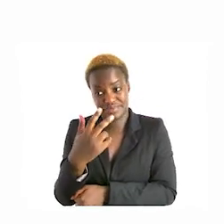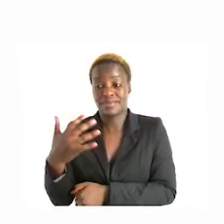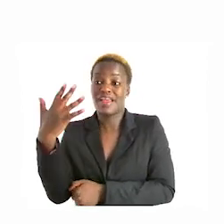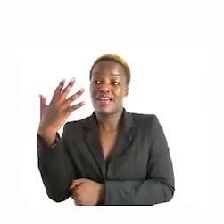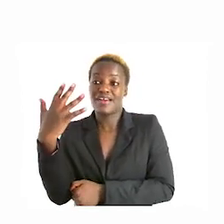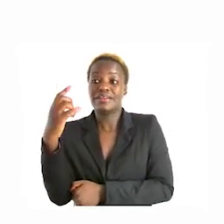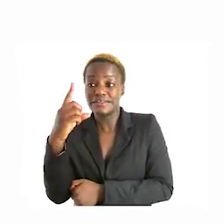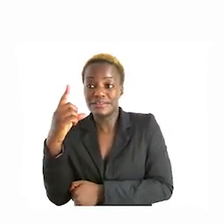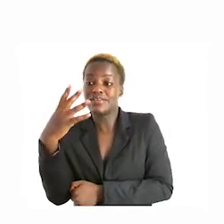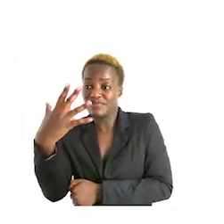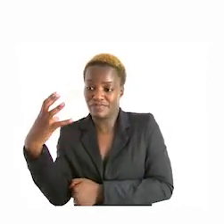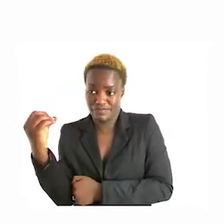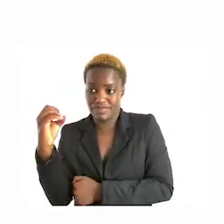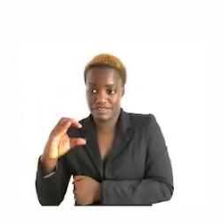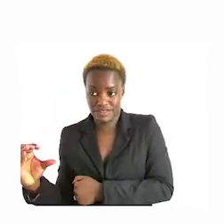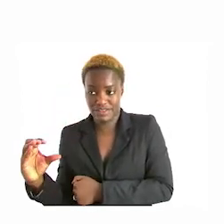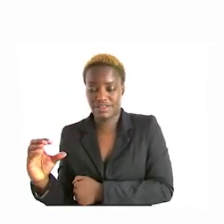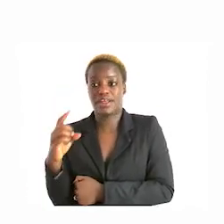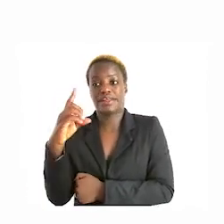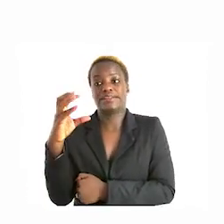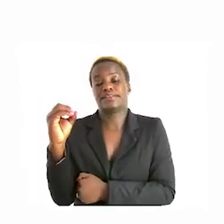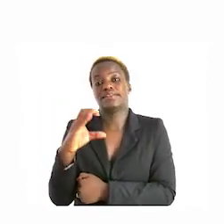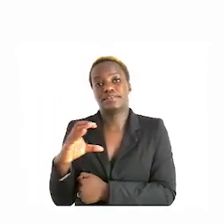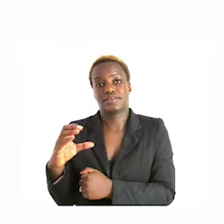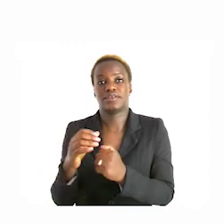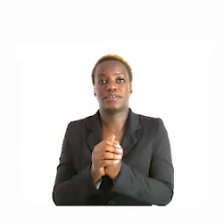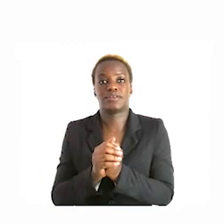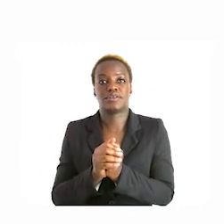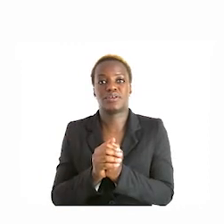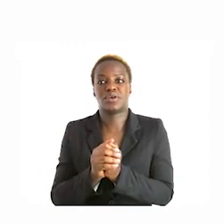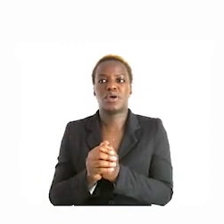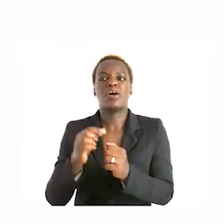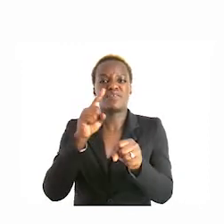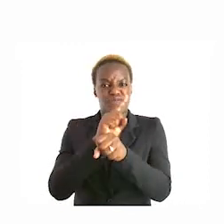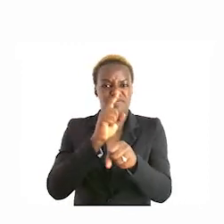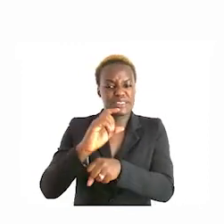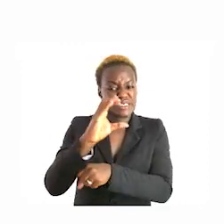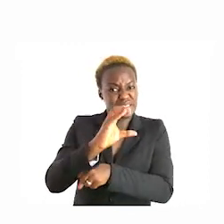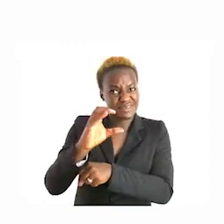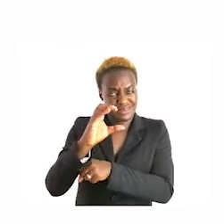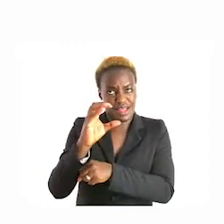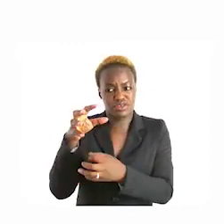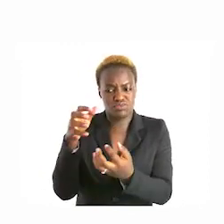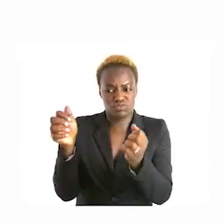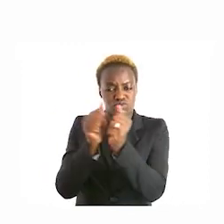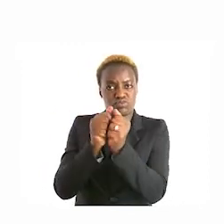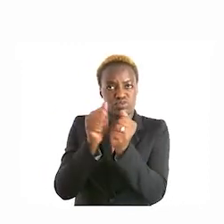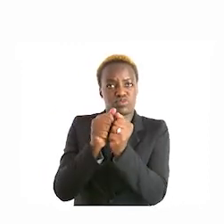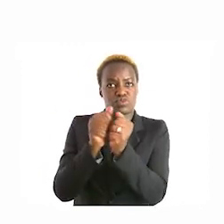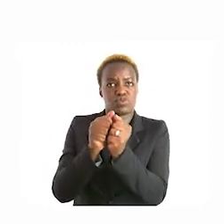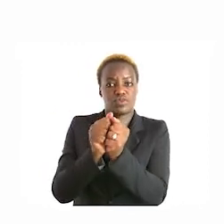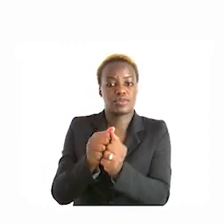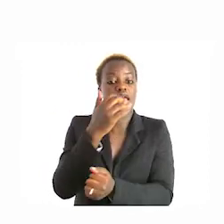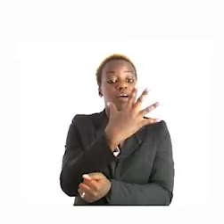10 cent. What you need to do first is to put all the cents together. So if you're having a 50 and